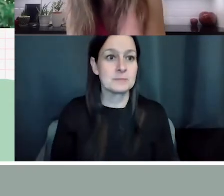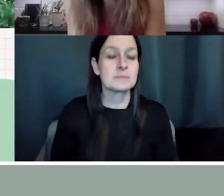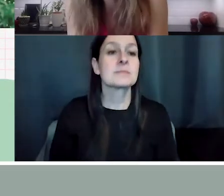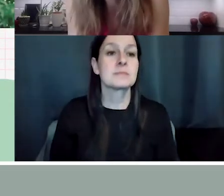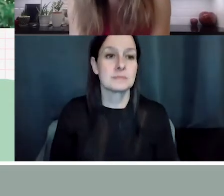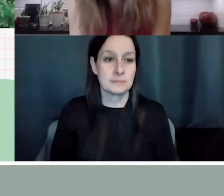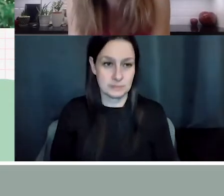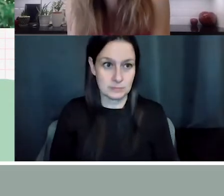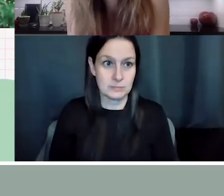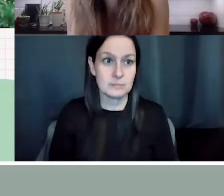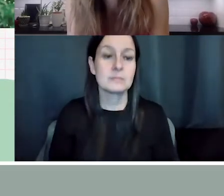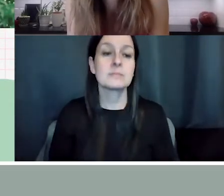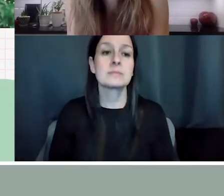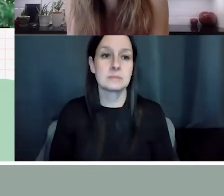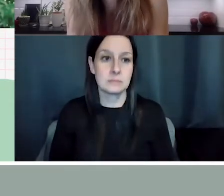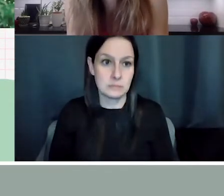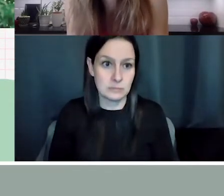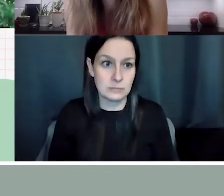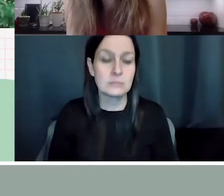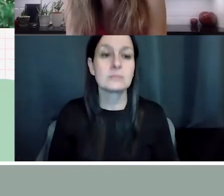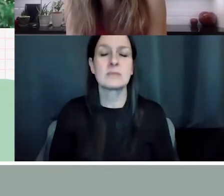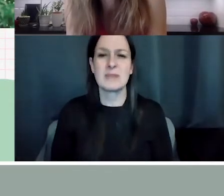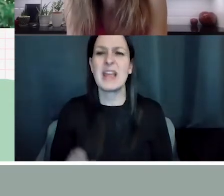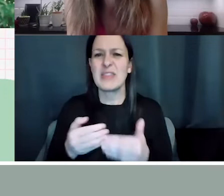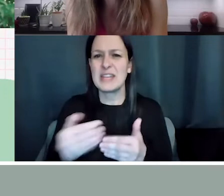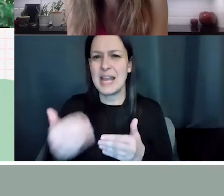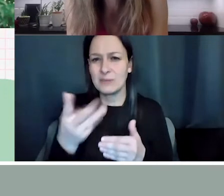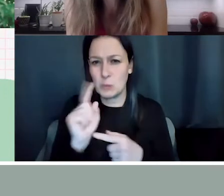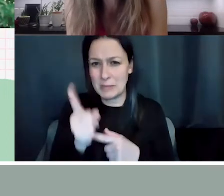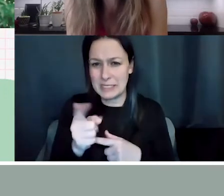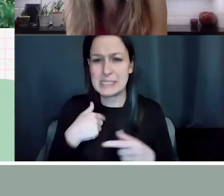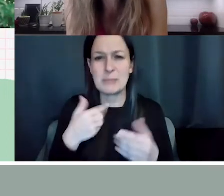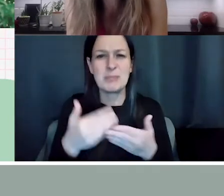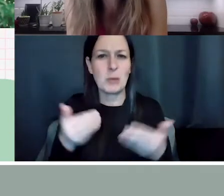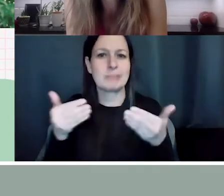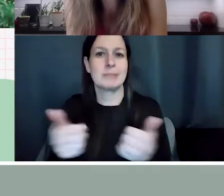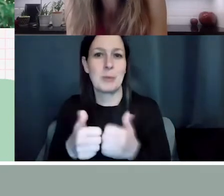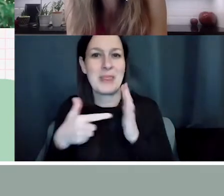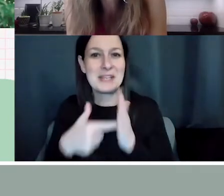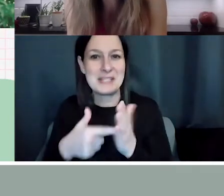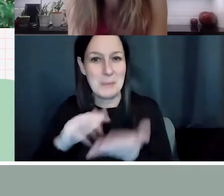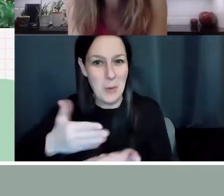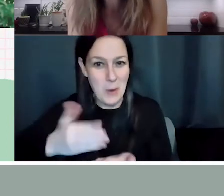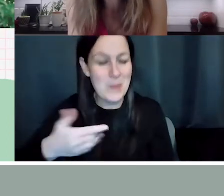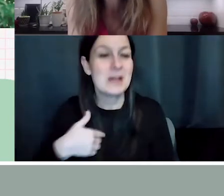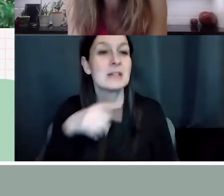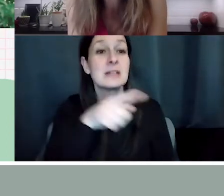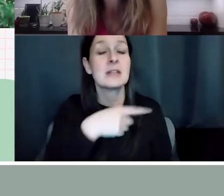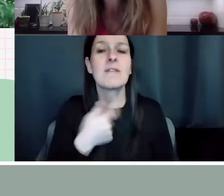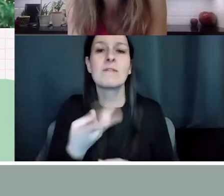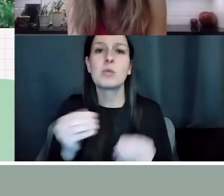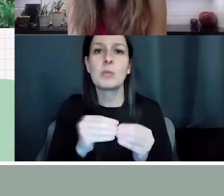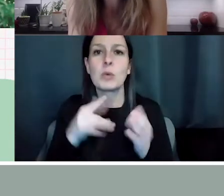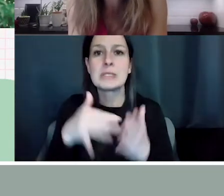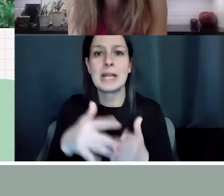So I want to briefly, in the next couple minutes before we start our demo, just mention a few more studies specifically looking